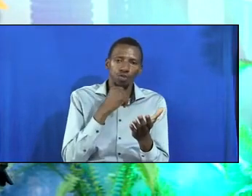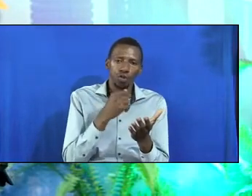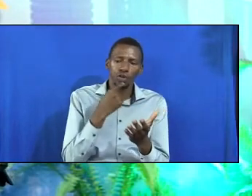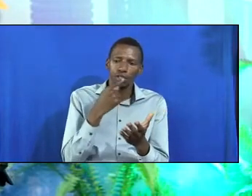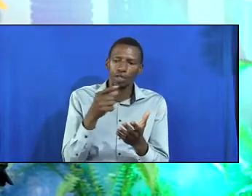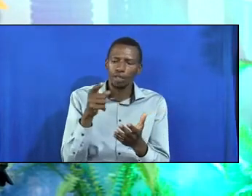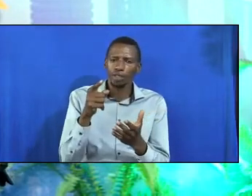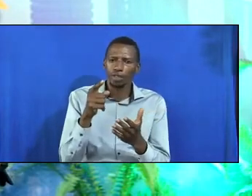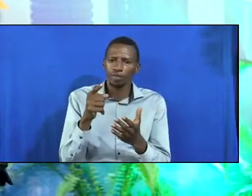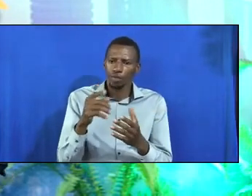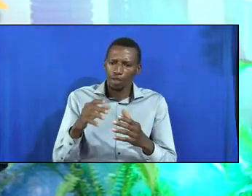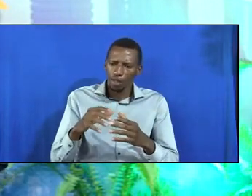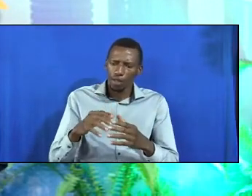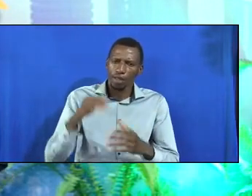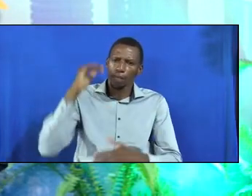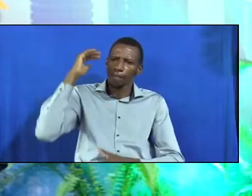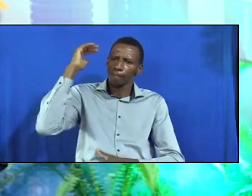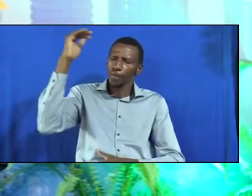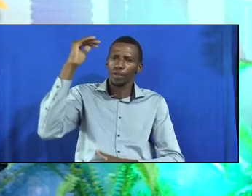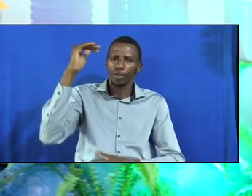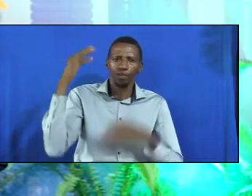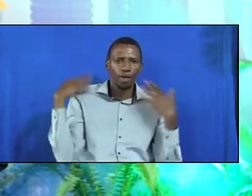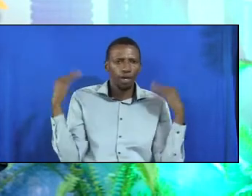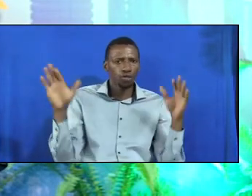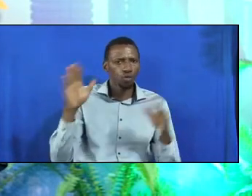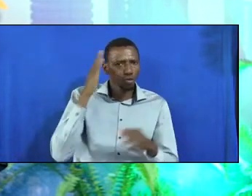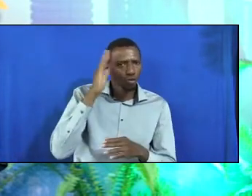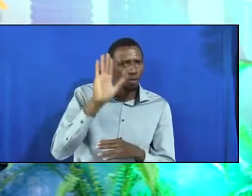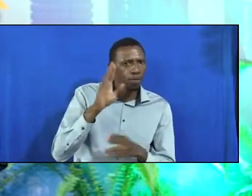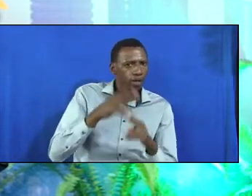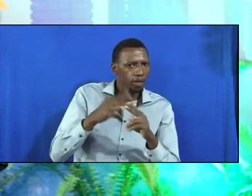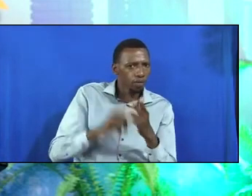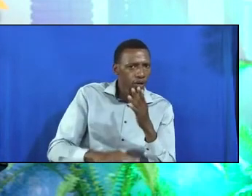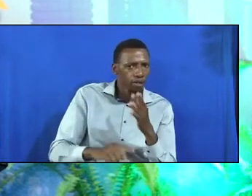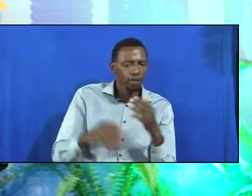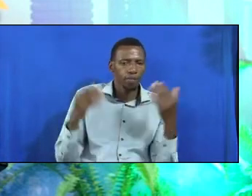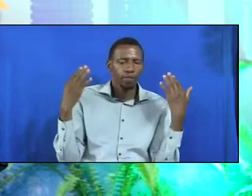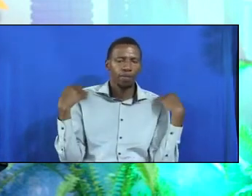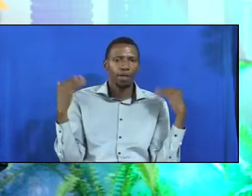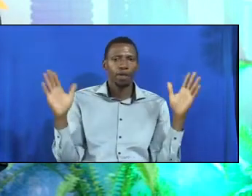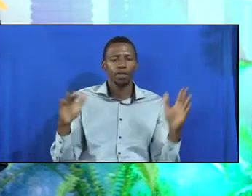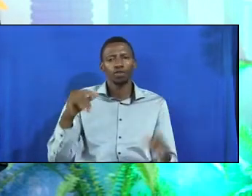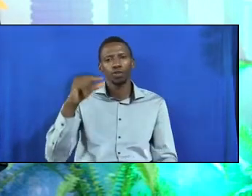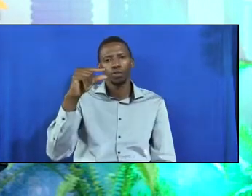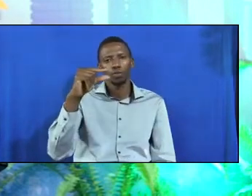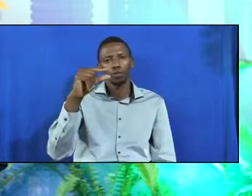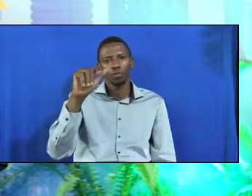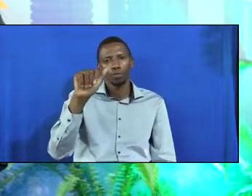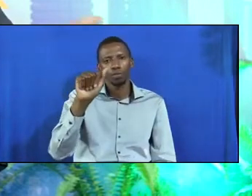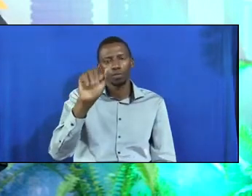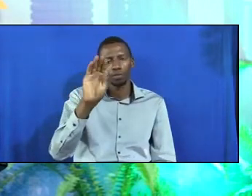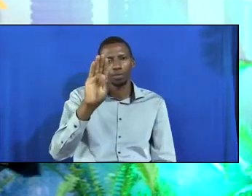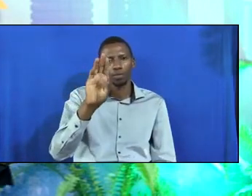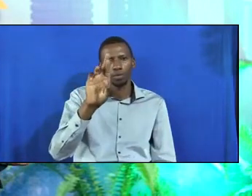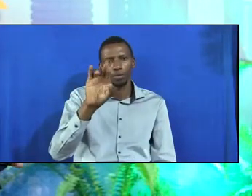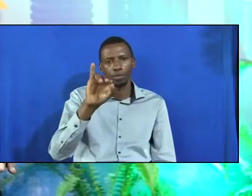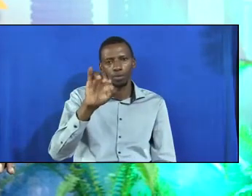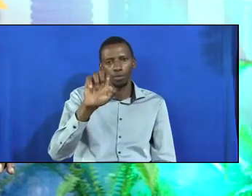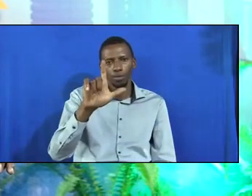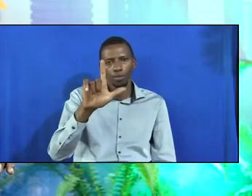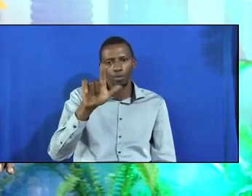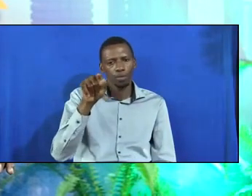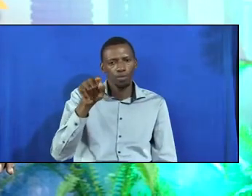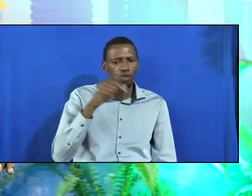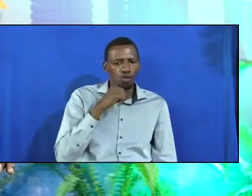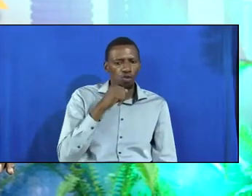angel. You know the name of the senior most angel? Gabriel. Gabriel does not go for small errands like